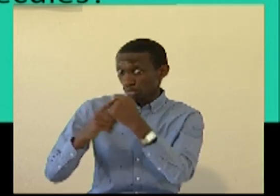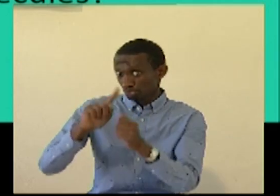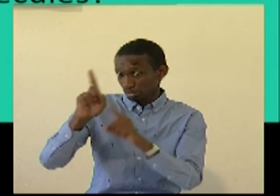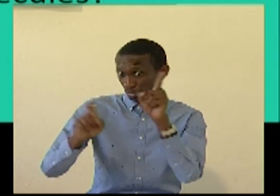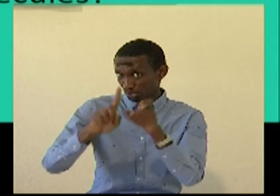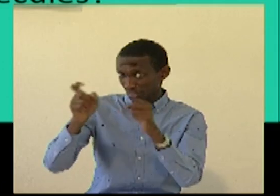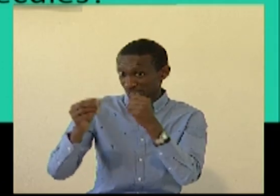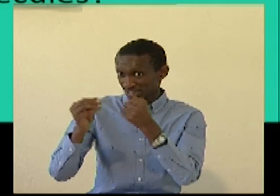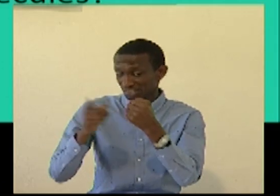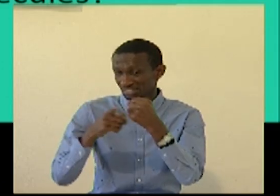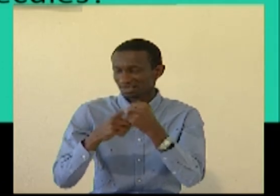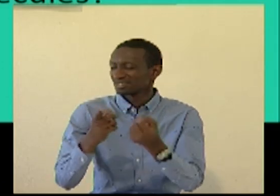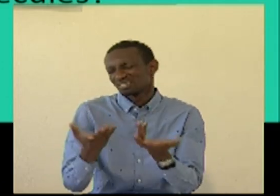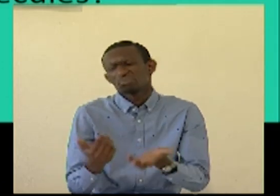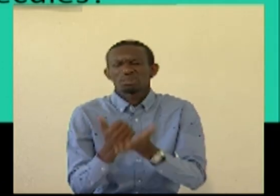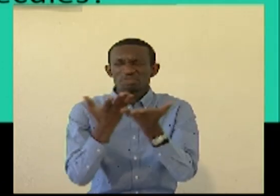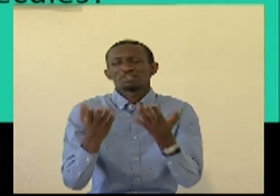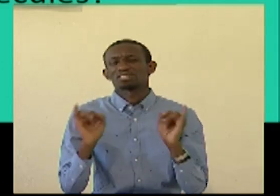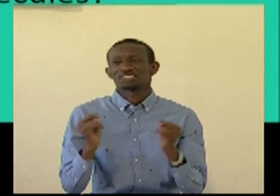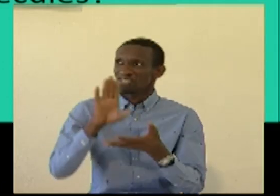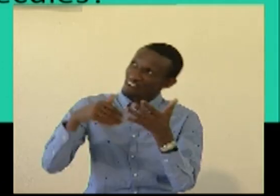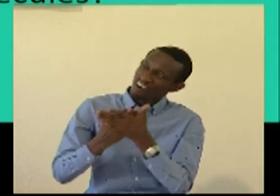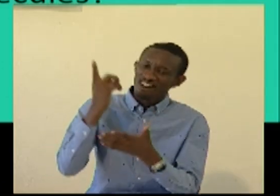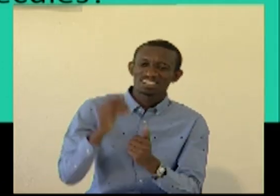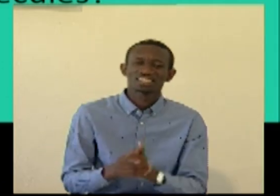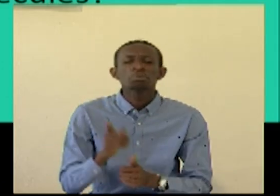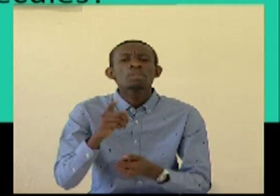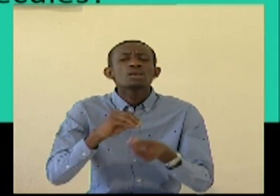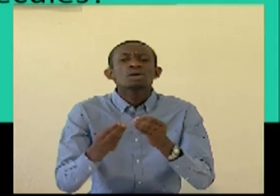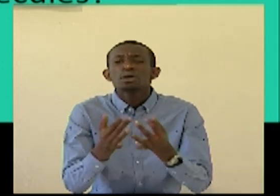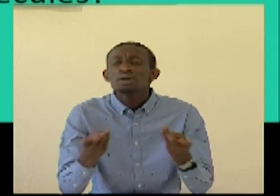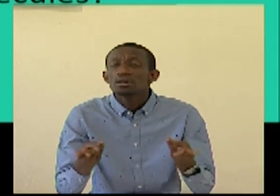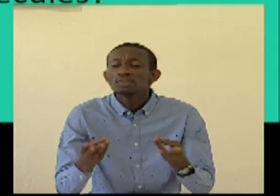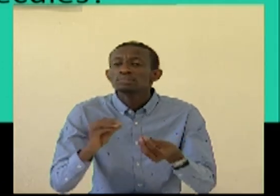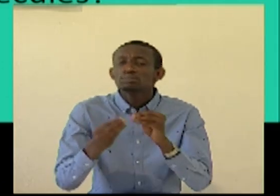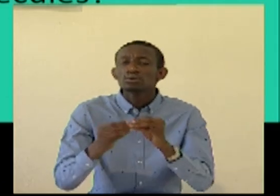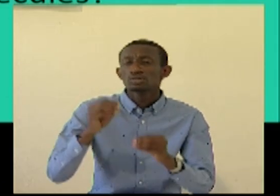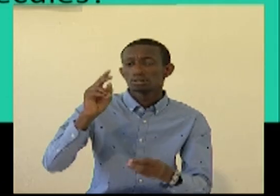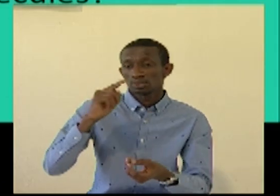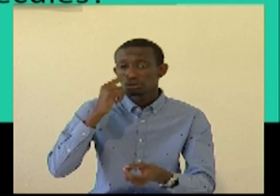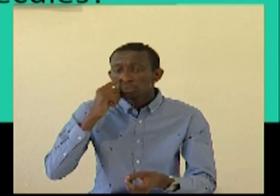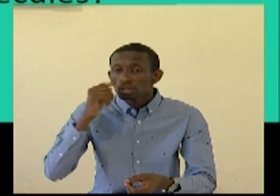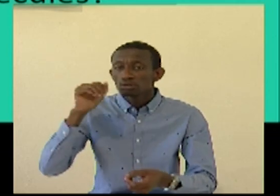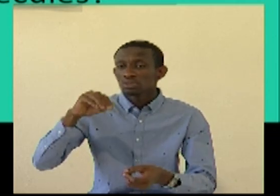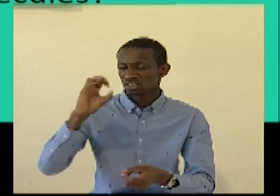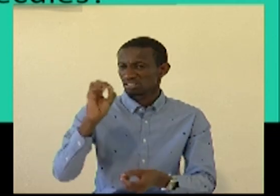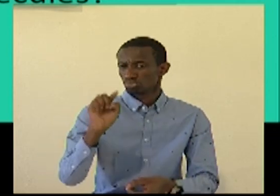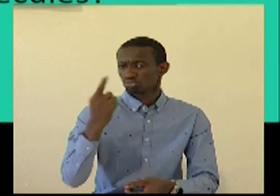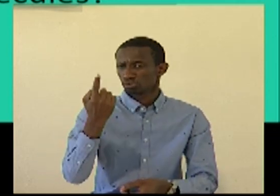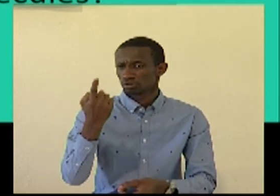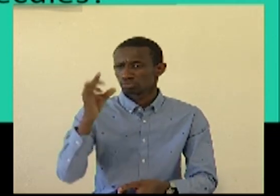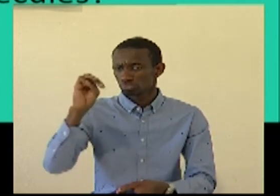your good. You will try all of them. Calculate the number of particles in 0.1 mole of carbon